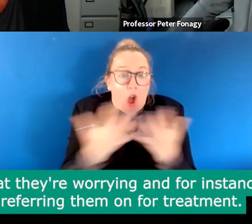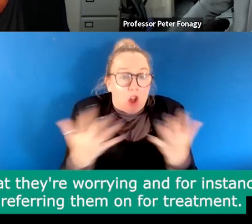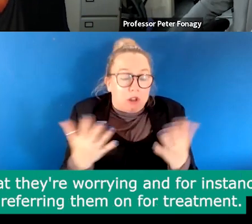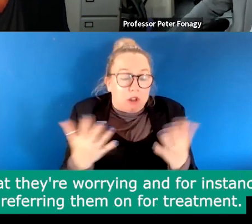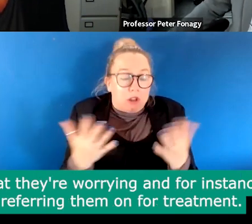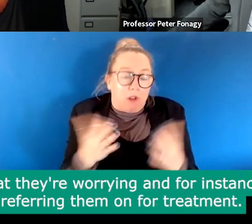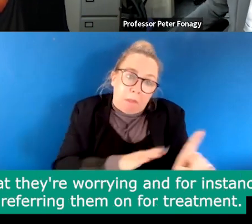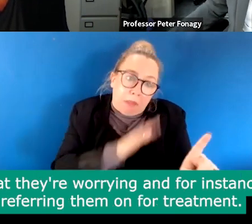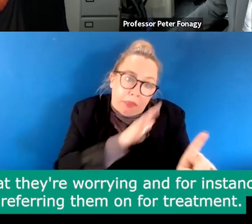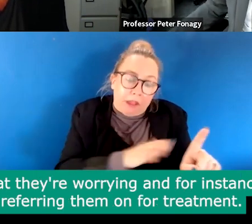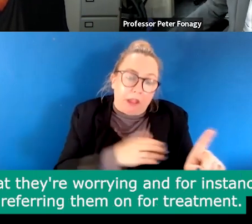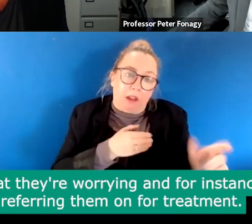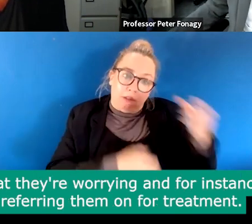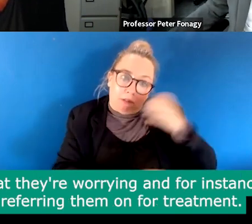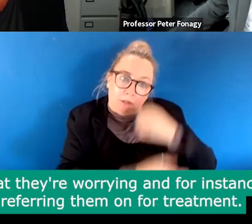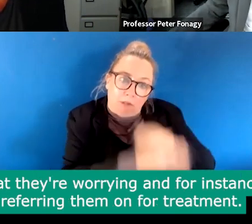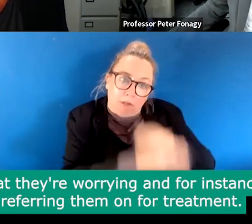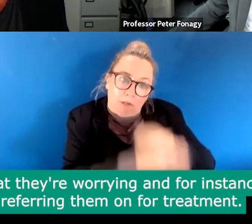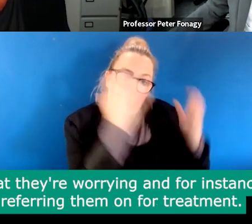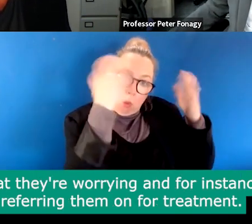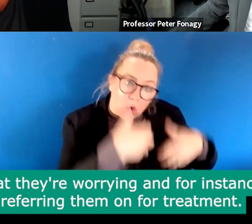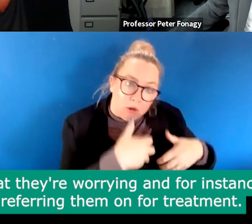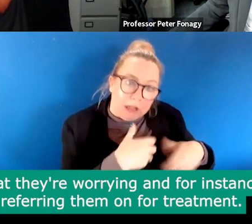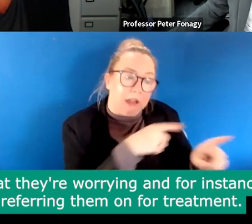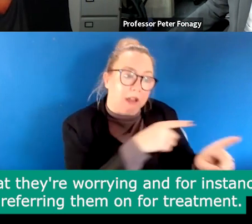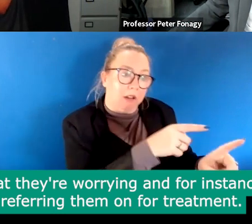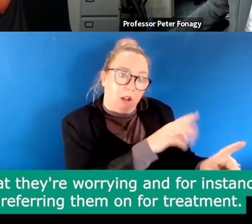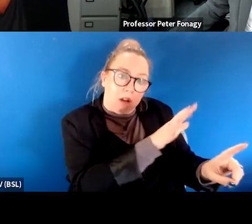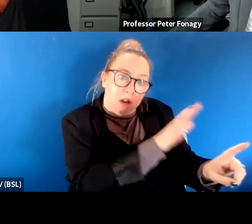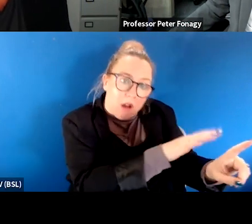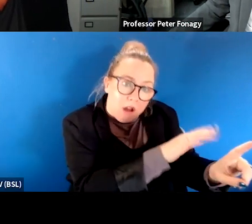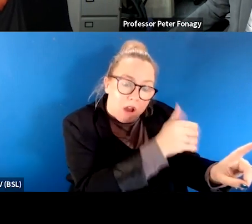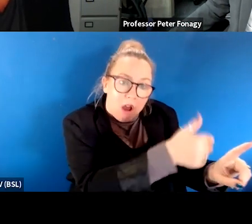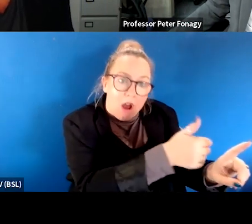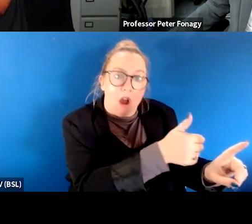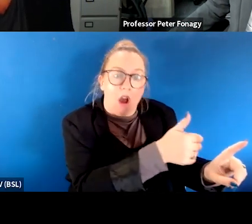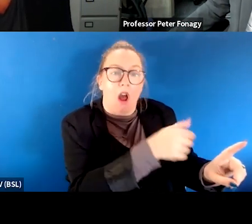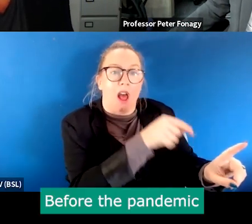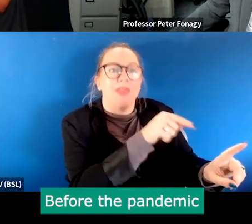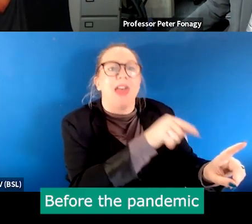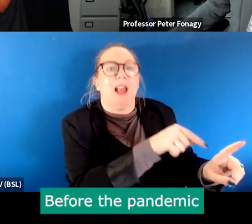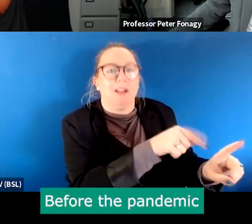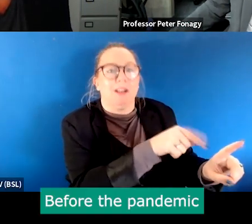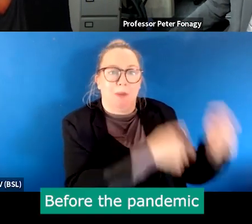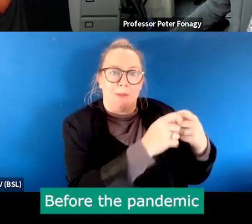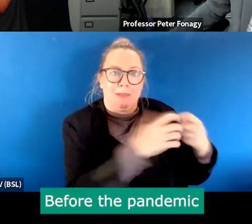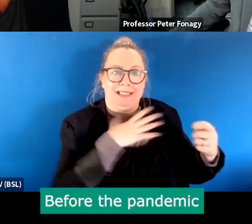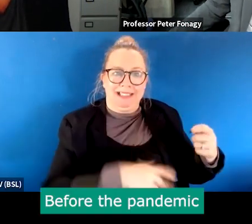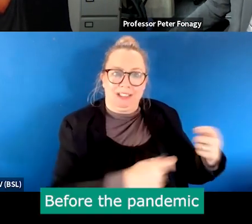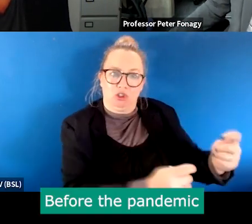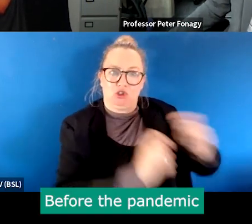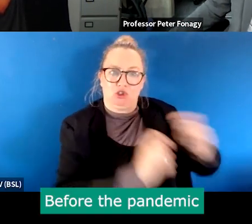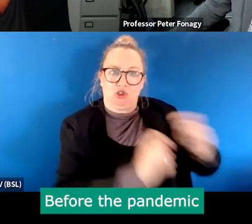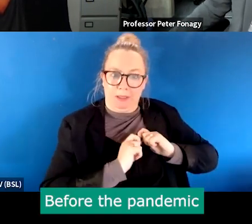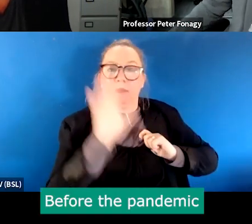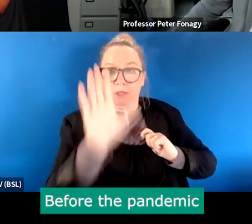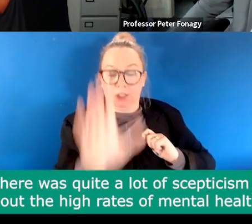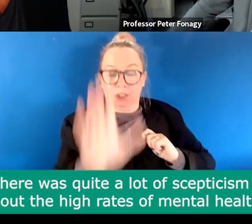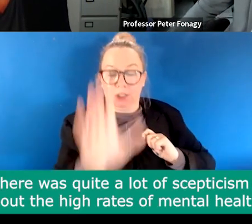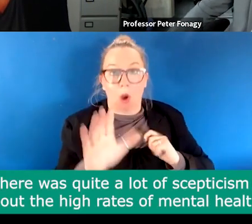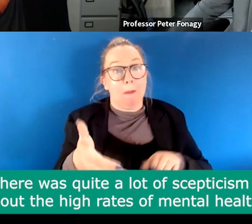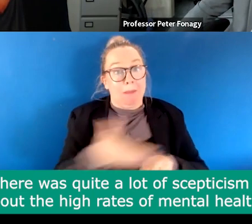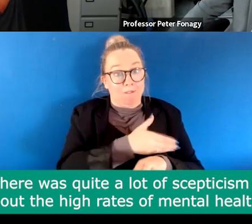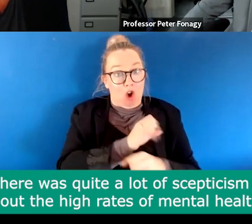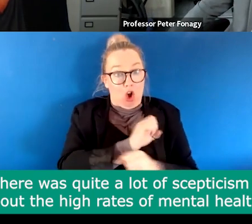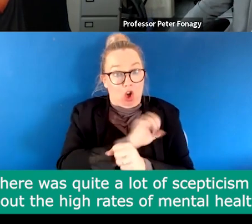that they're worrying and, for instance, referring them on for treatment. Before the pandemic, there